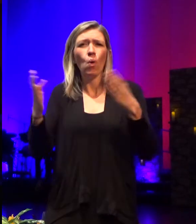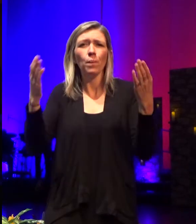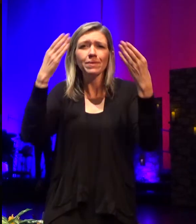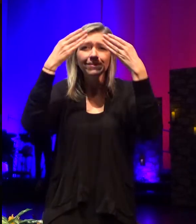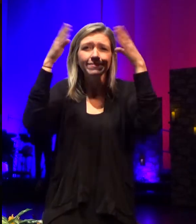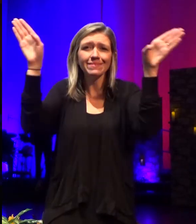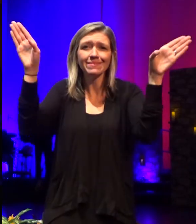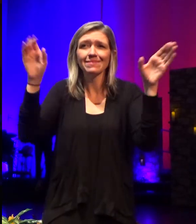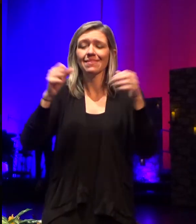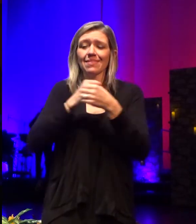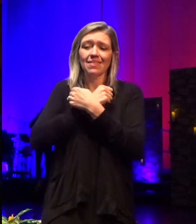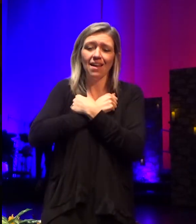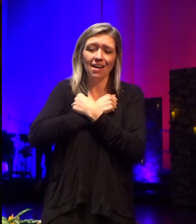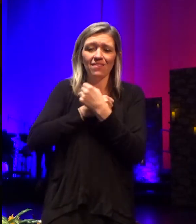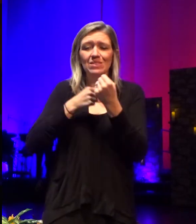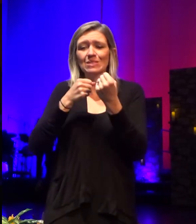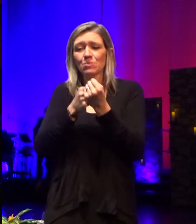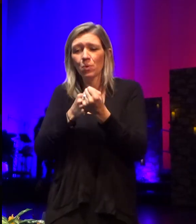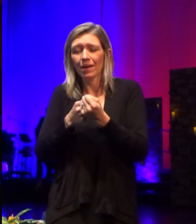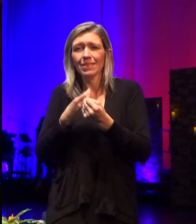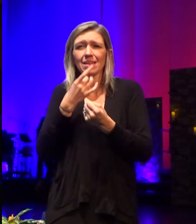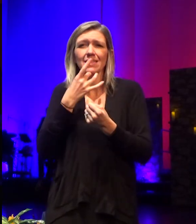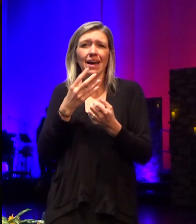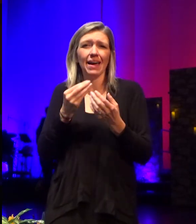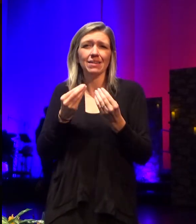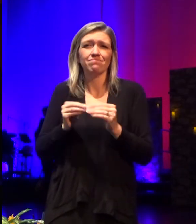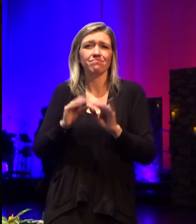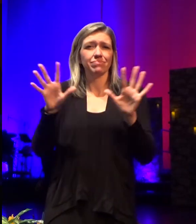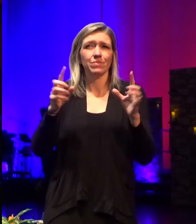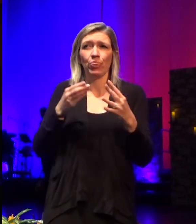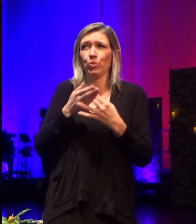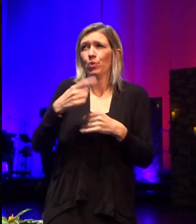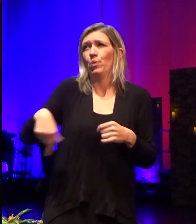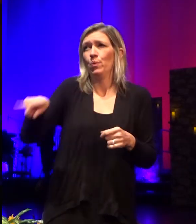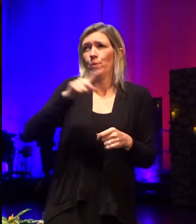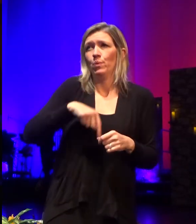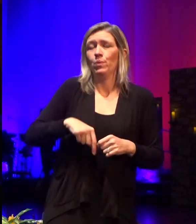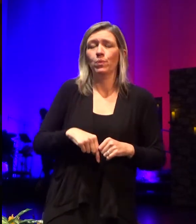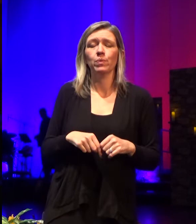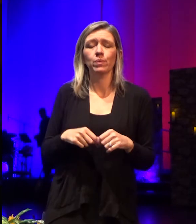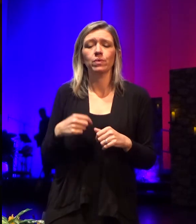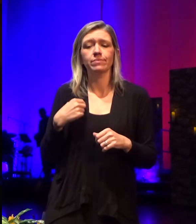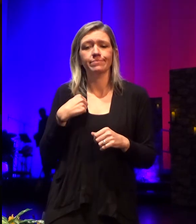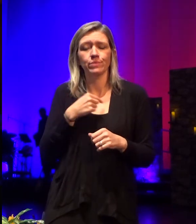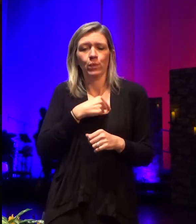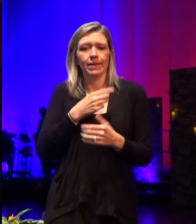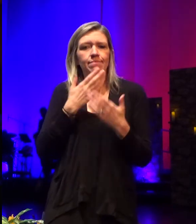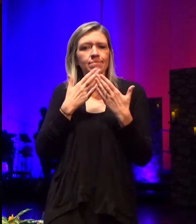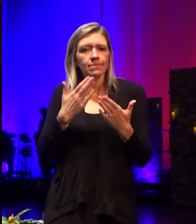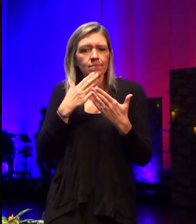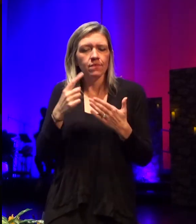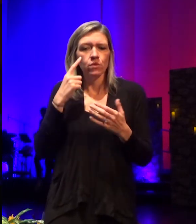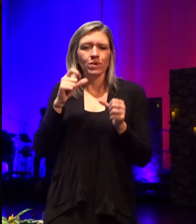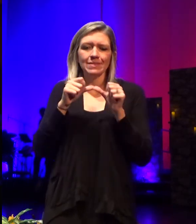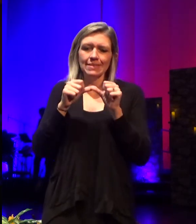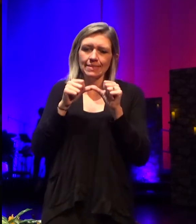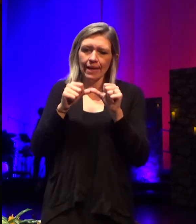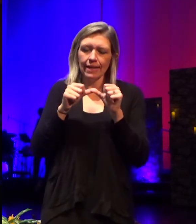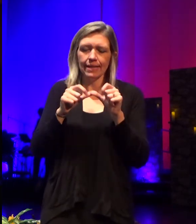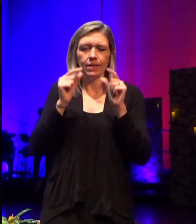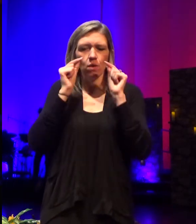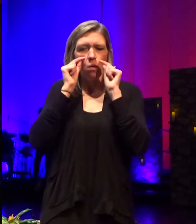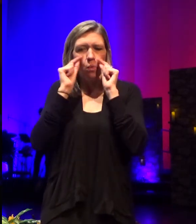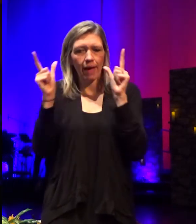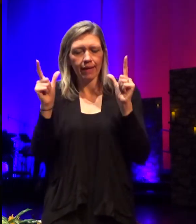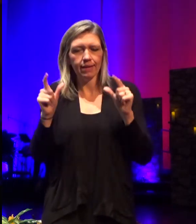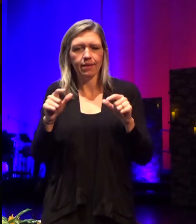this center of light through us all. We give thanks for the steady emergence of the awakening